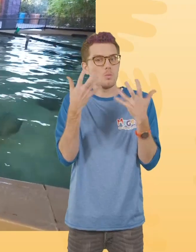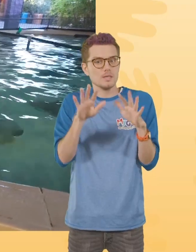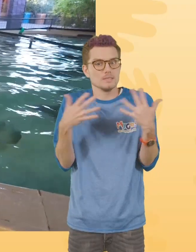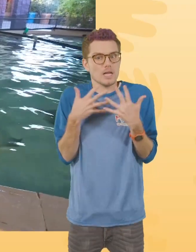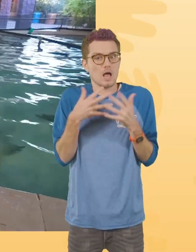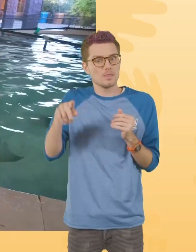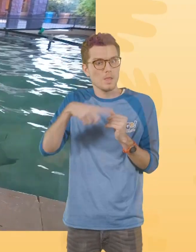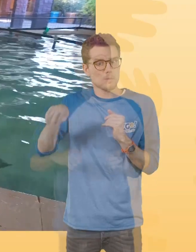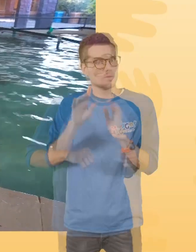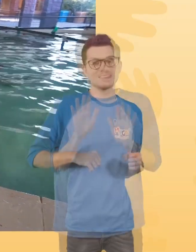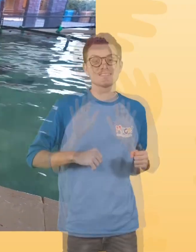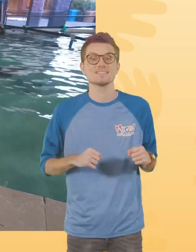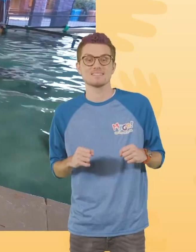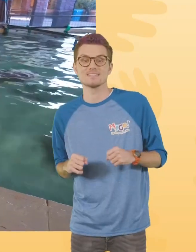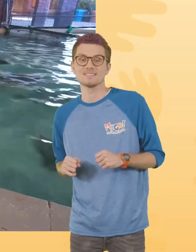them.